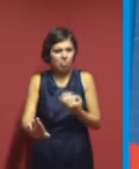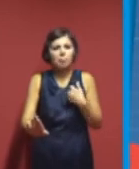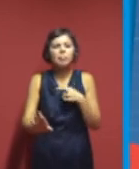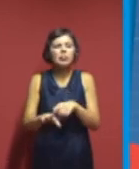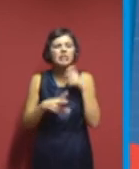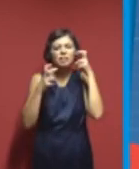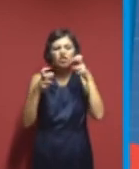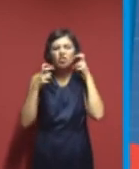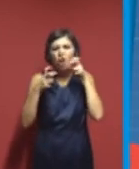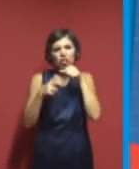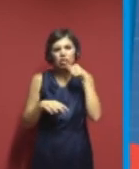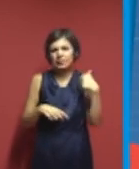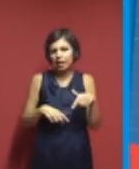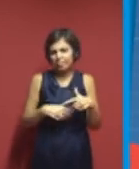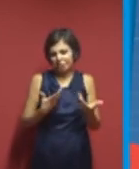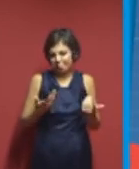slipper.